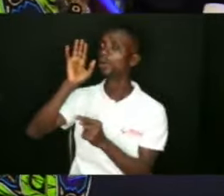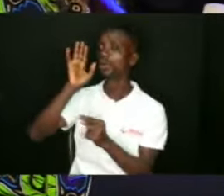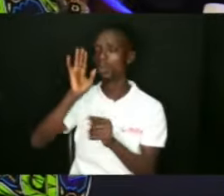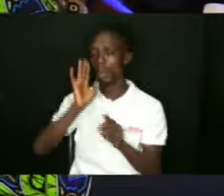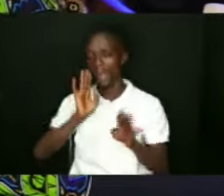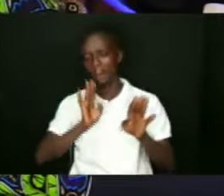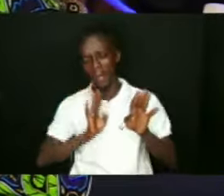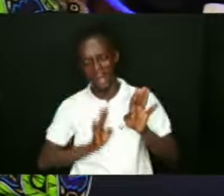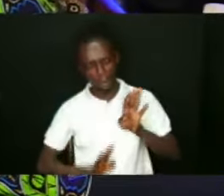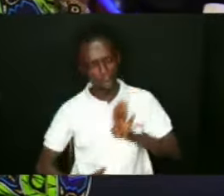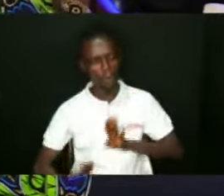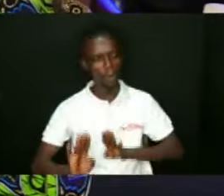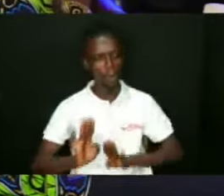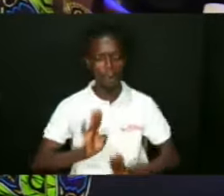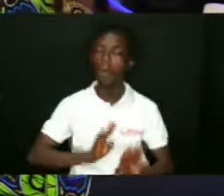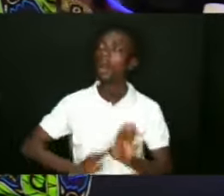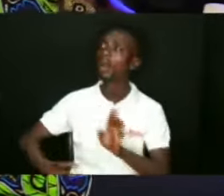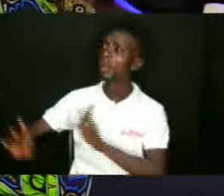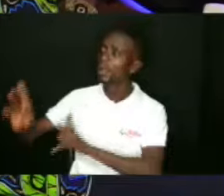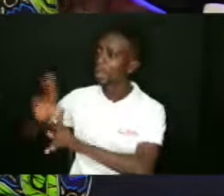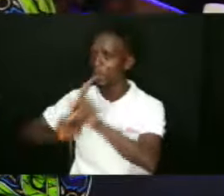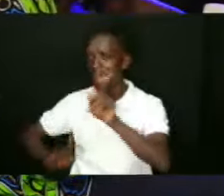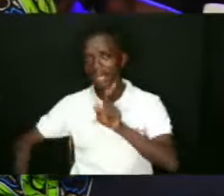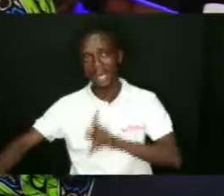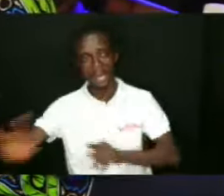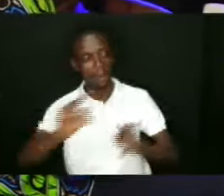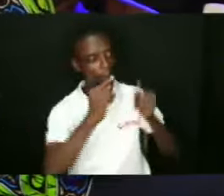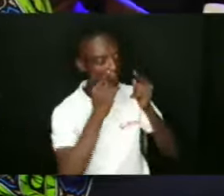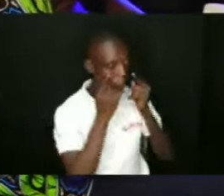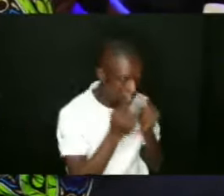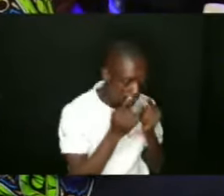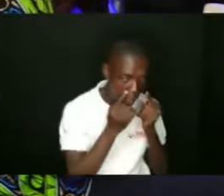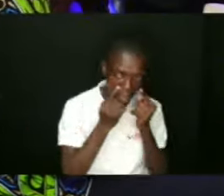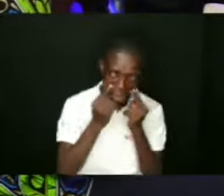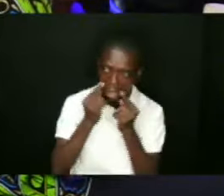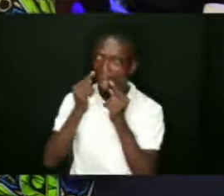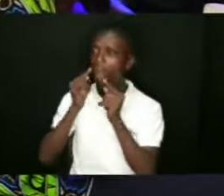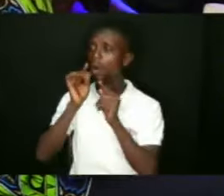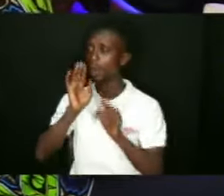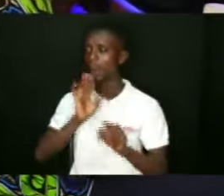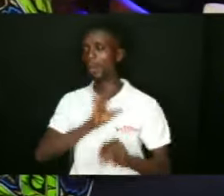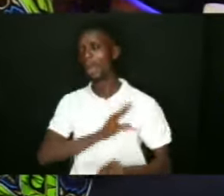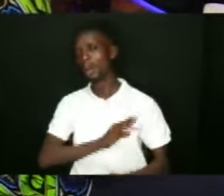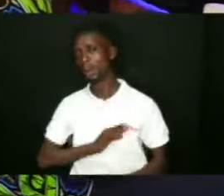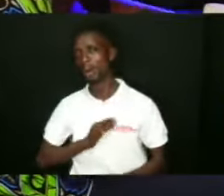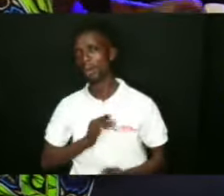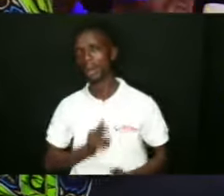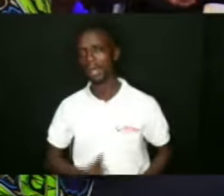Usubampano, ipenya reshe,